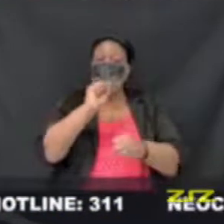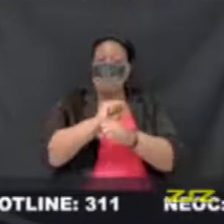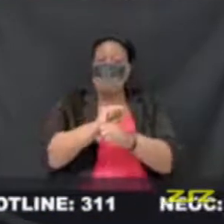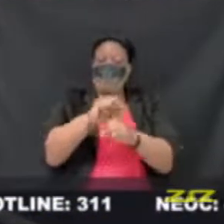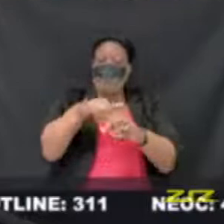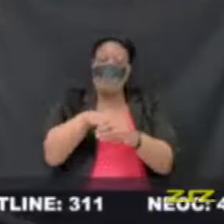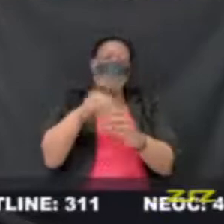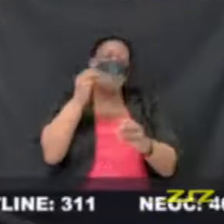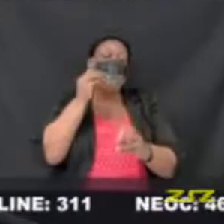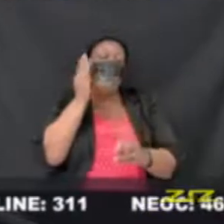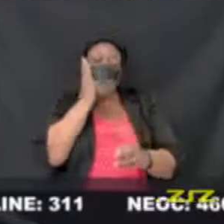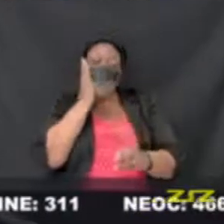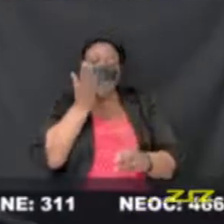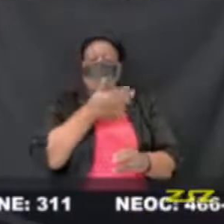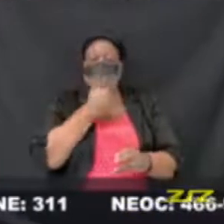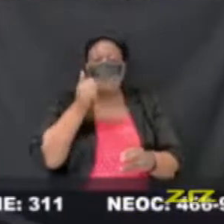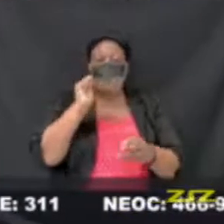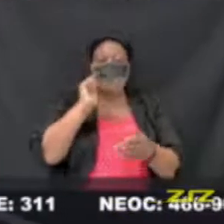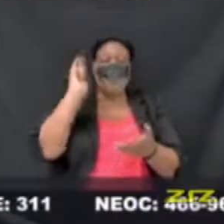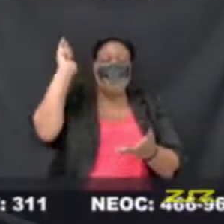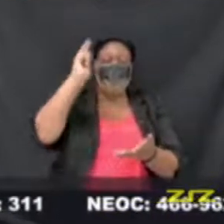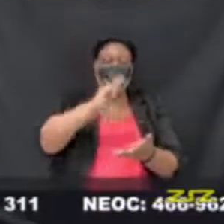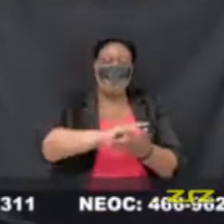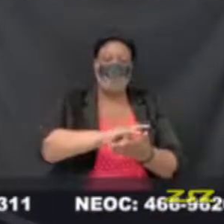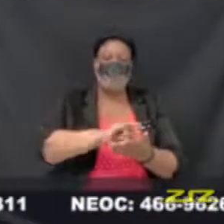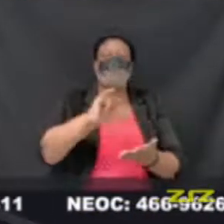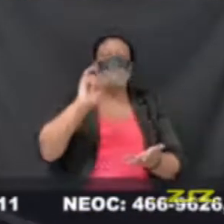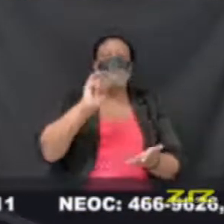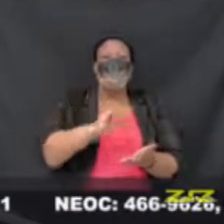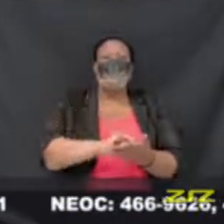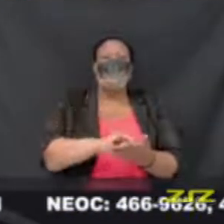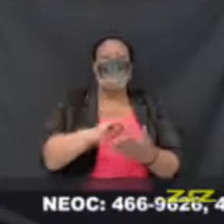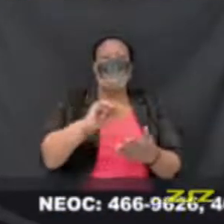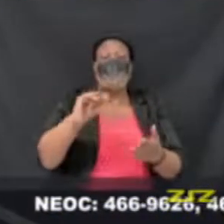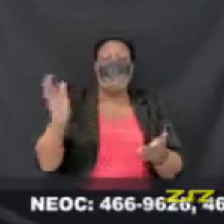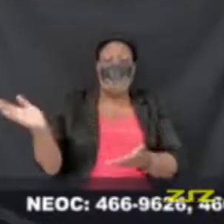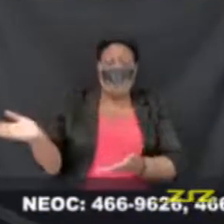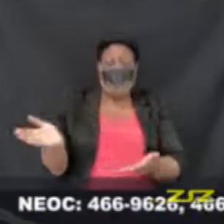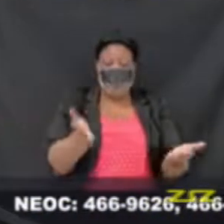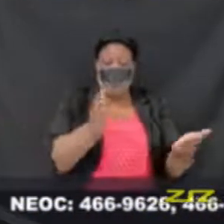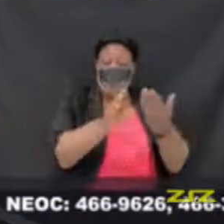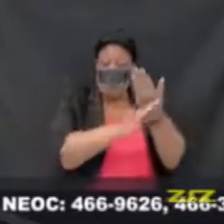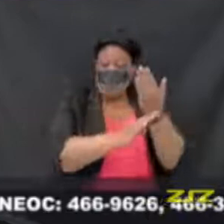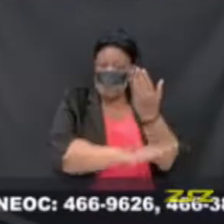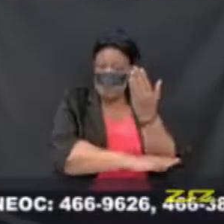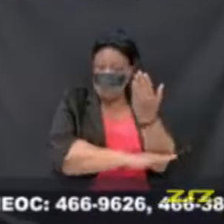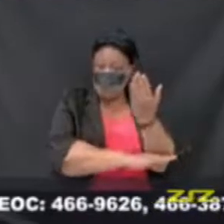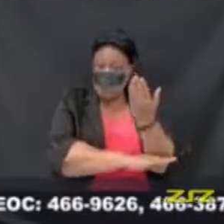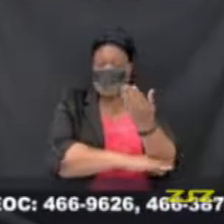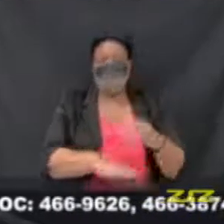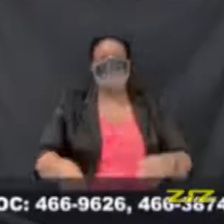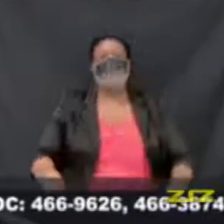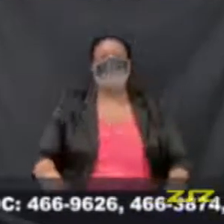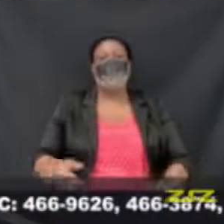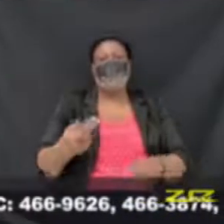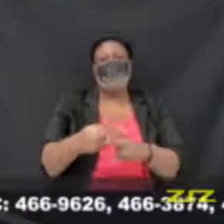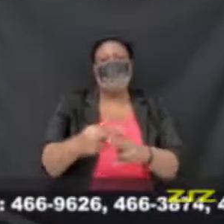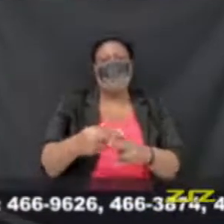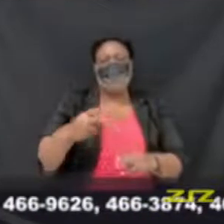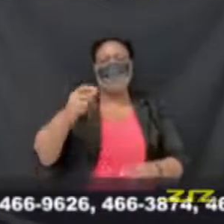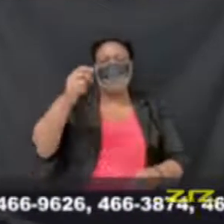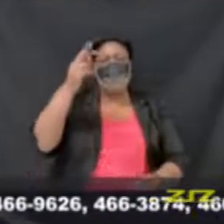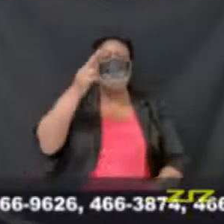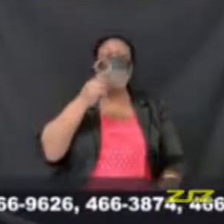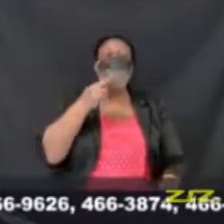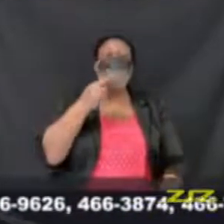from the hoteliers, whereby these services can be provided with persons who undergo the training and